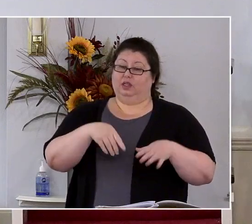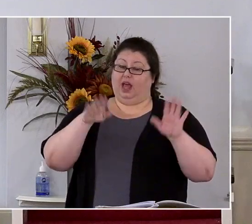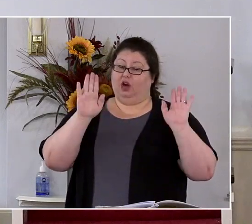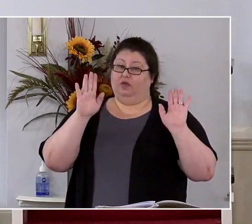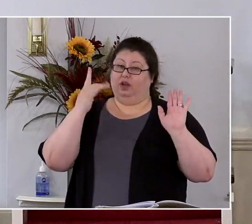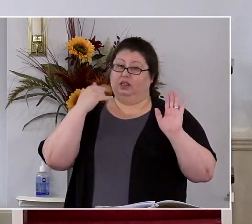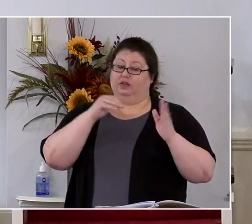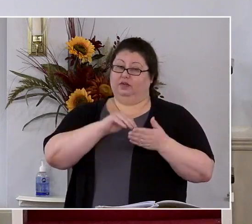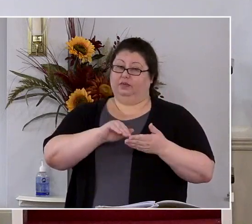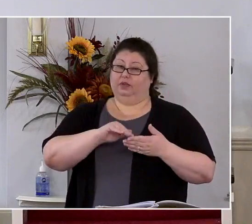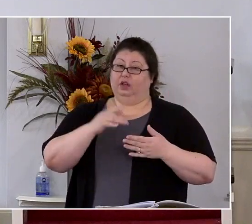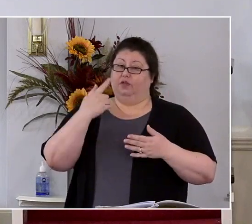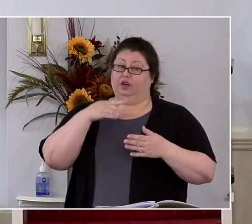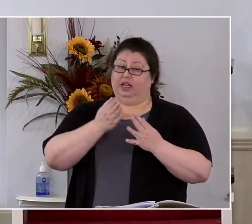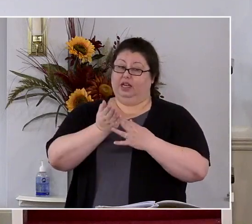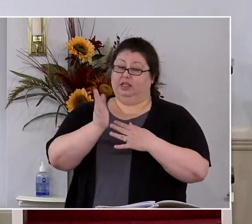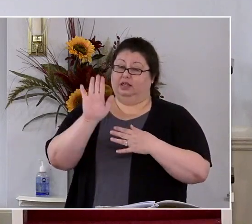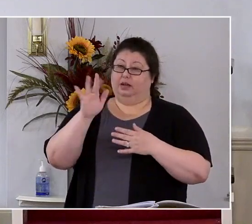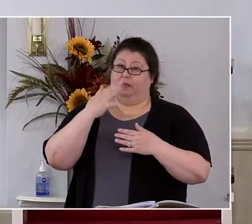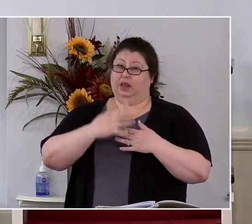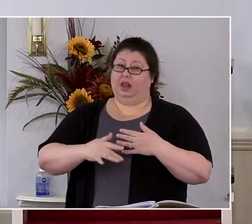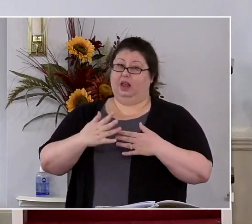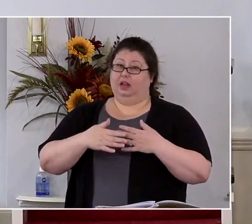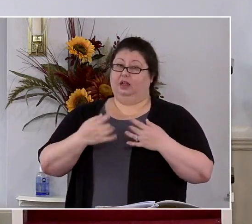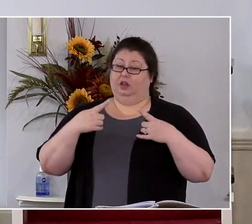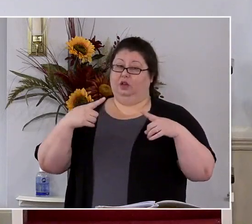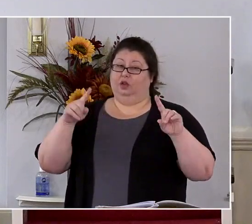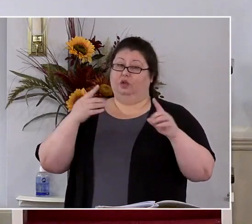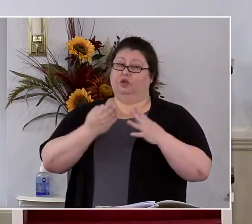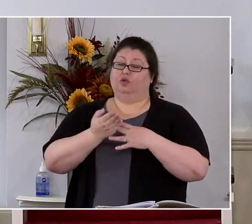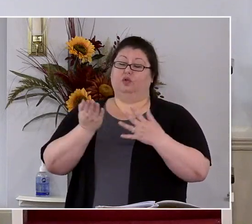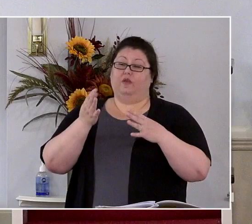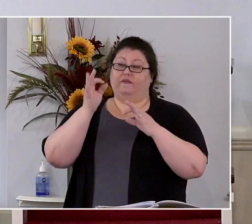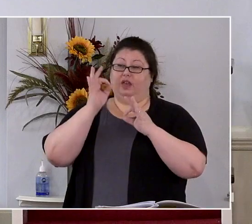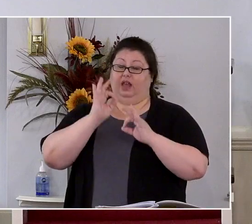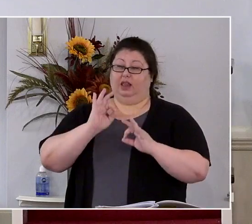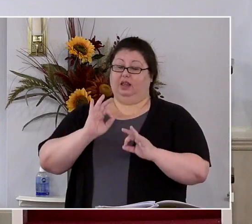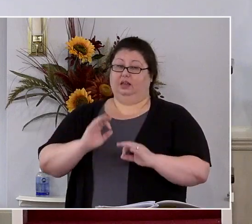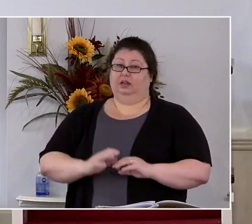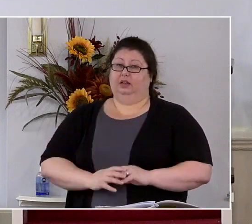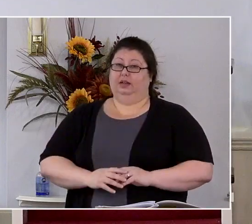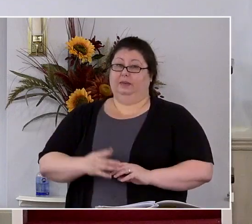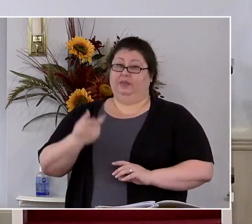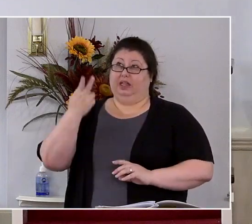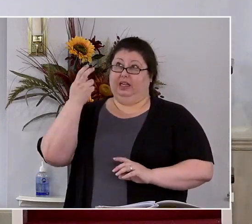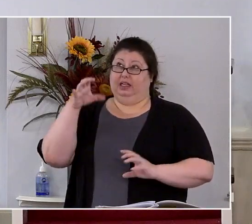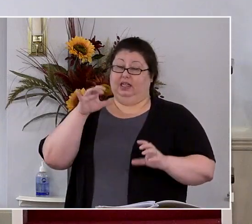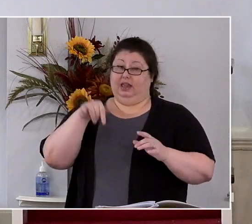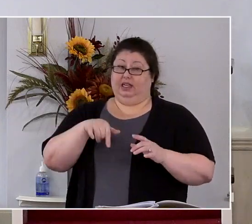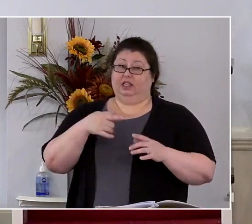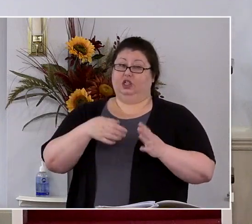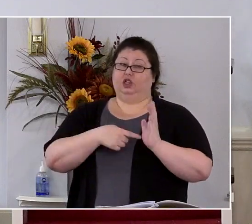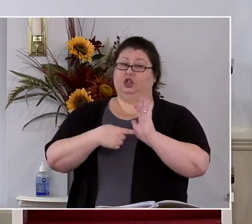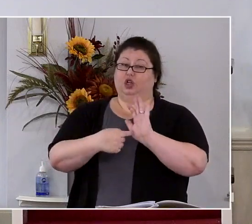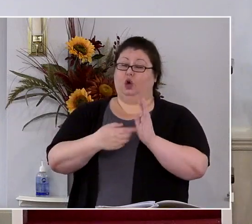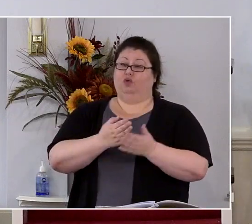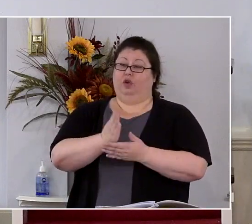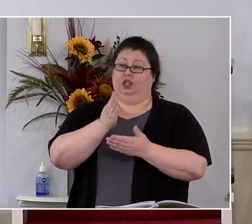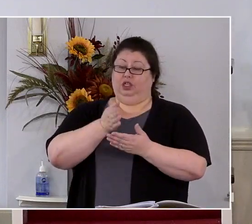sacrifice of atonement by his blood, effective through faith. He did this to show his